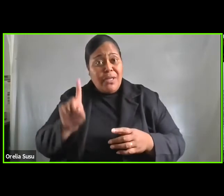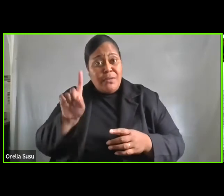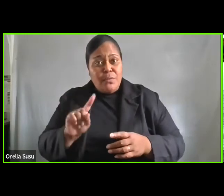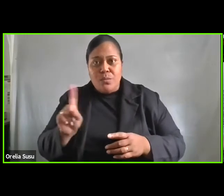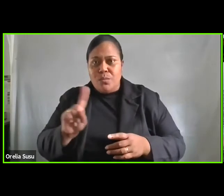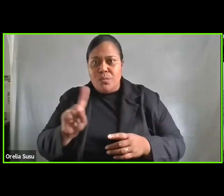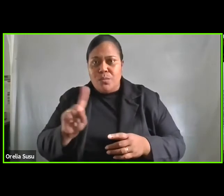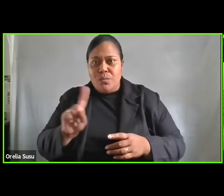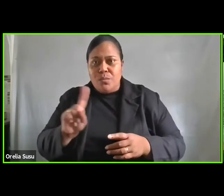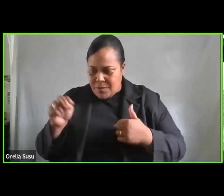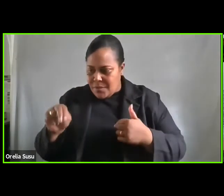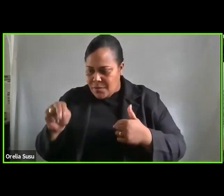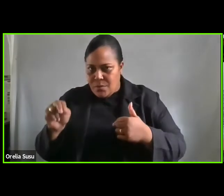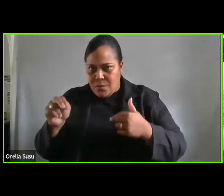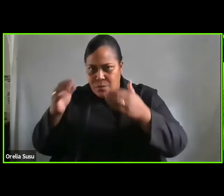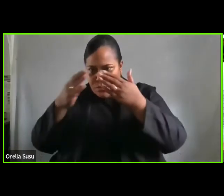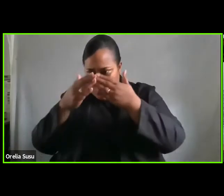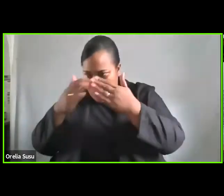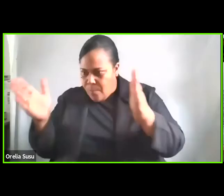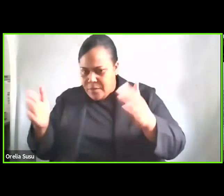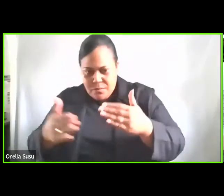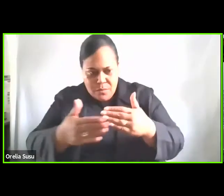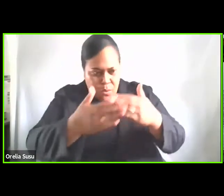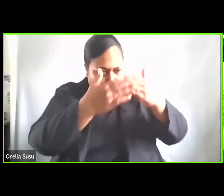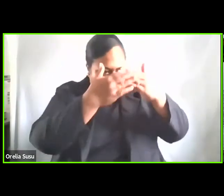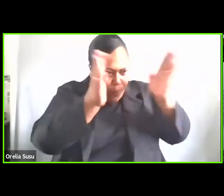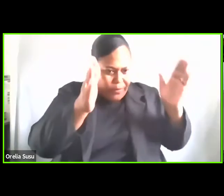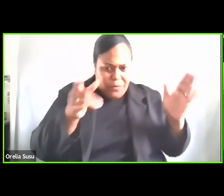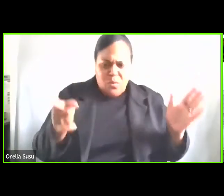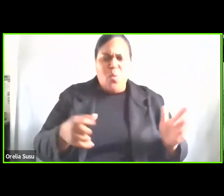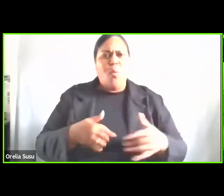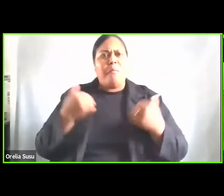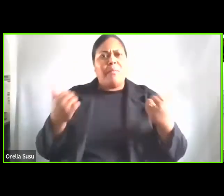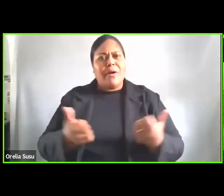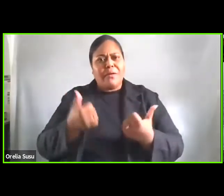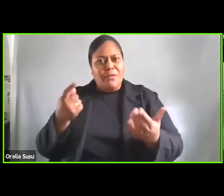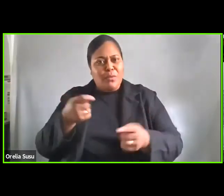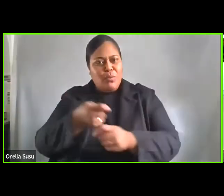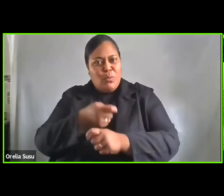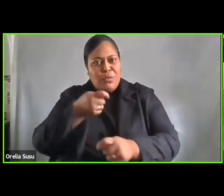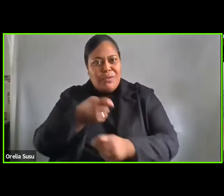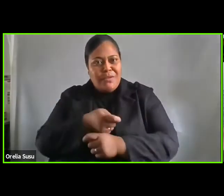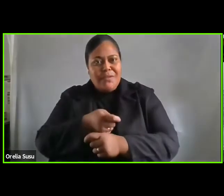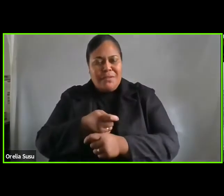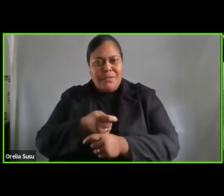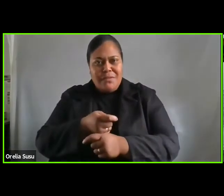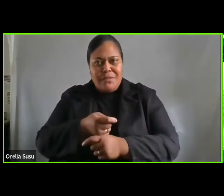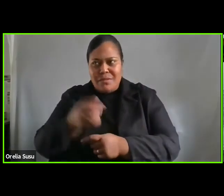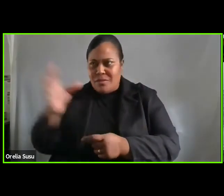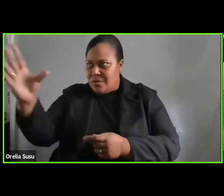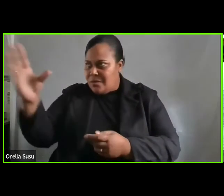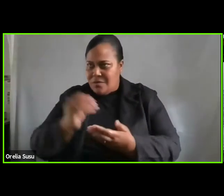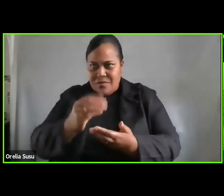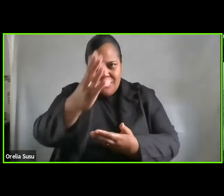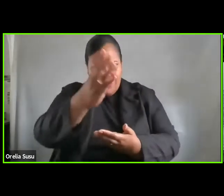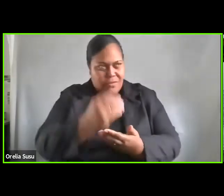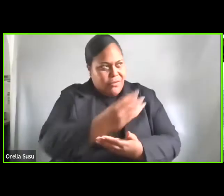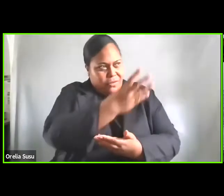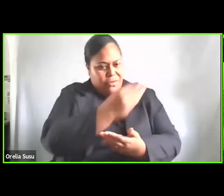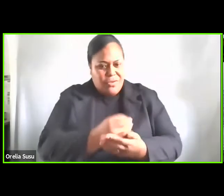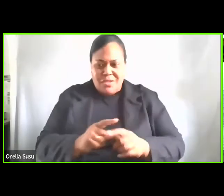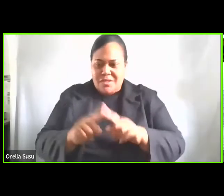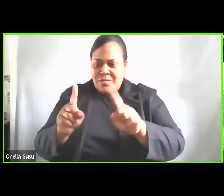really open up and say there are so many wonderful tools that come from different sets of social movement work and we want to share some